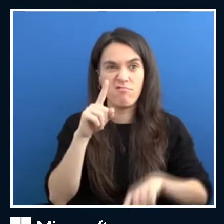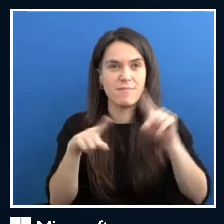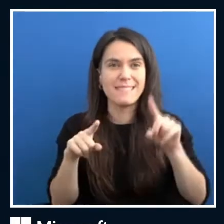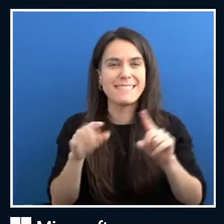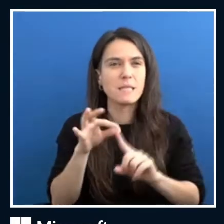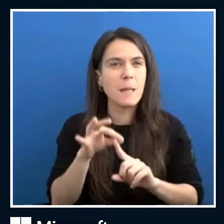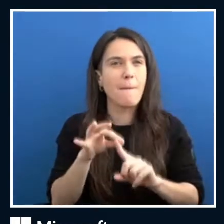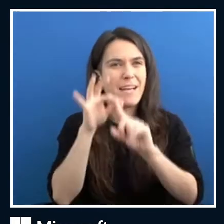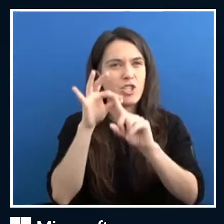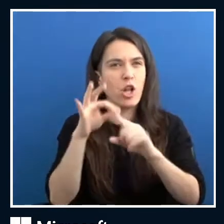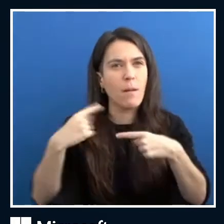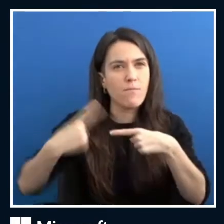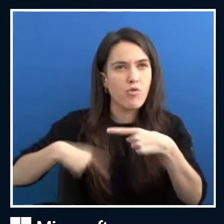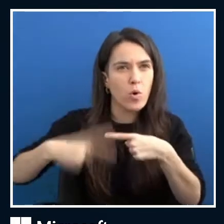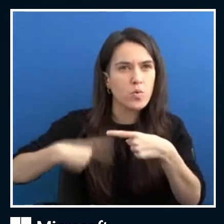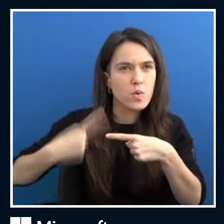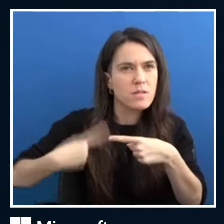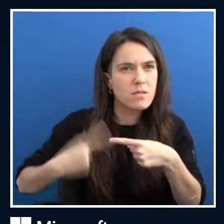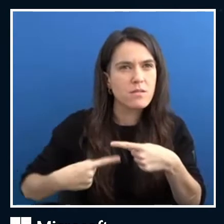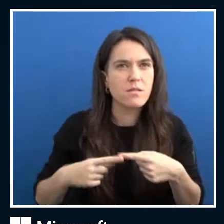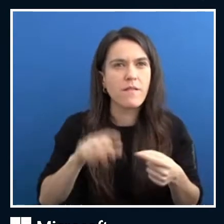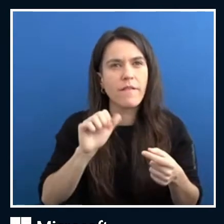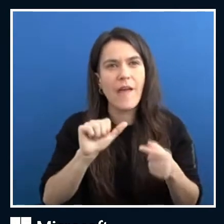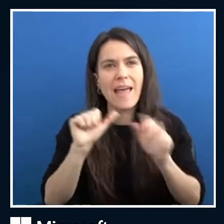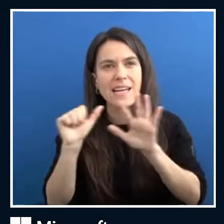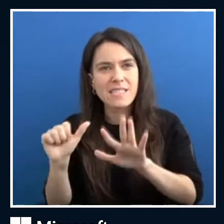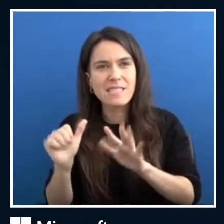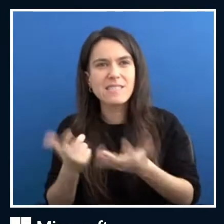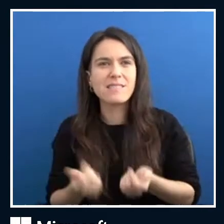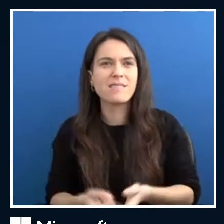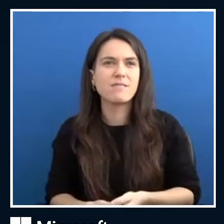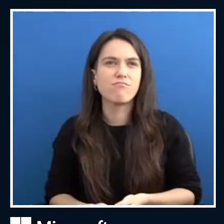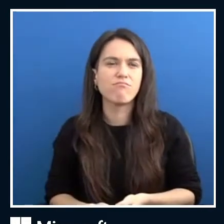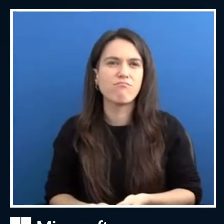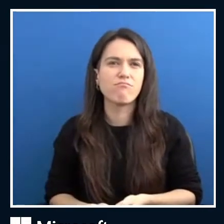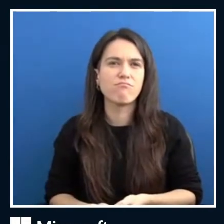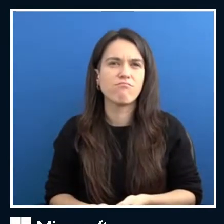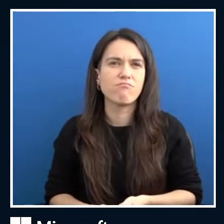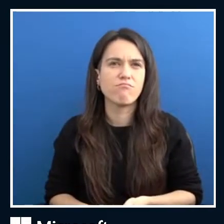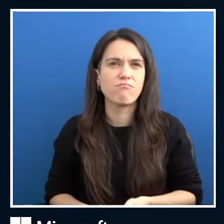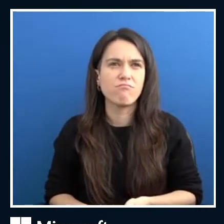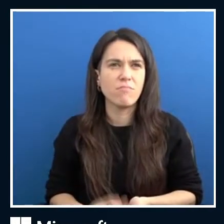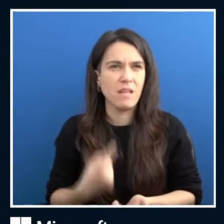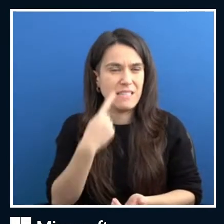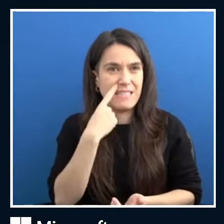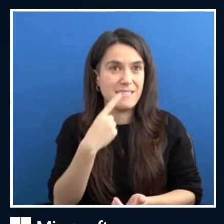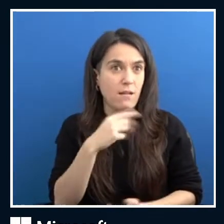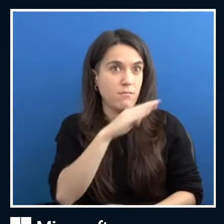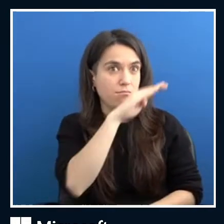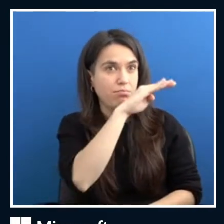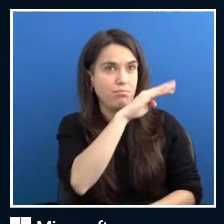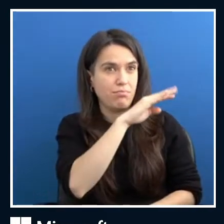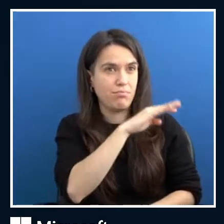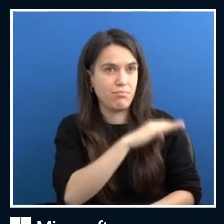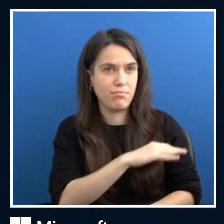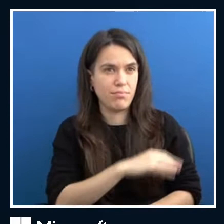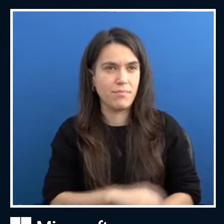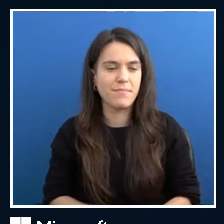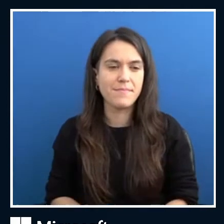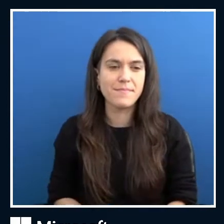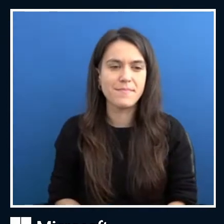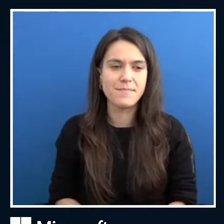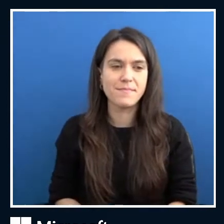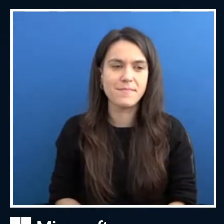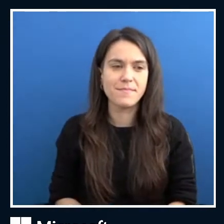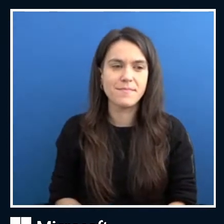so on, from Habana, GraphCore, Habana is now Intel, GraphCore, Cerebras, and so on and so on. So I believe we will see much